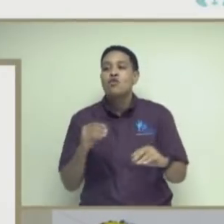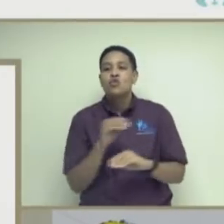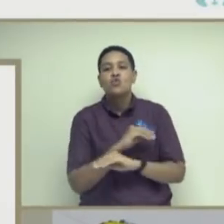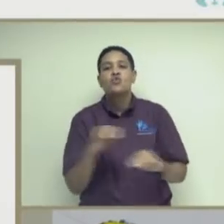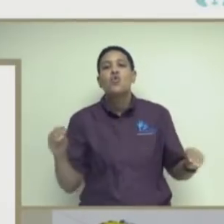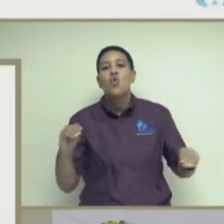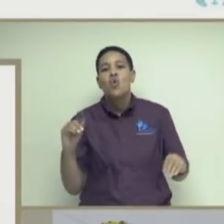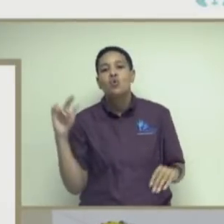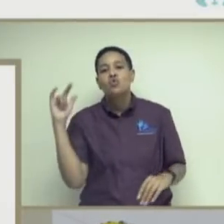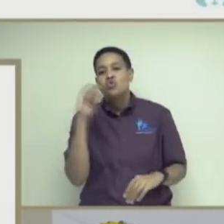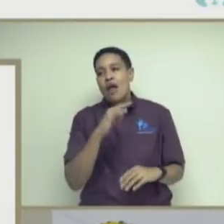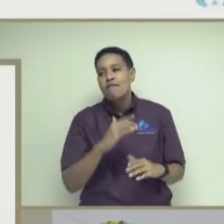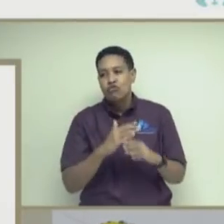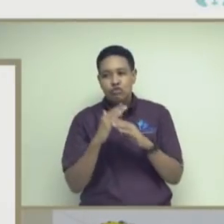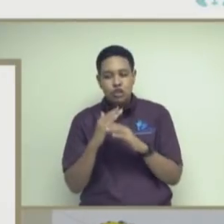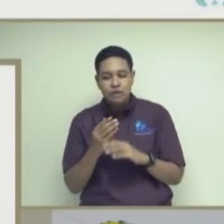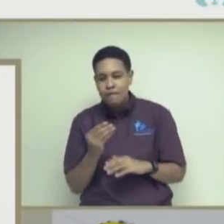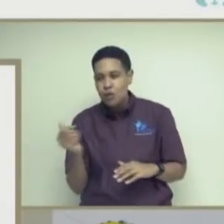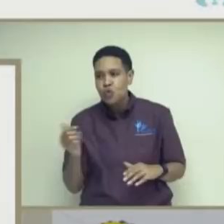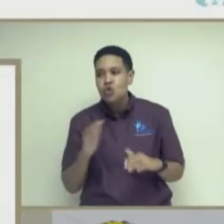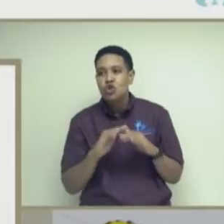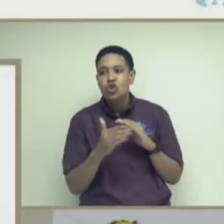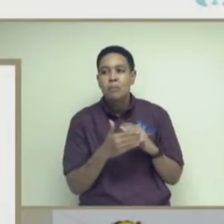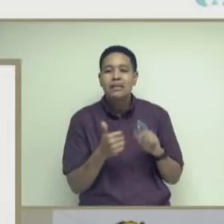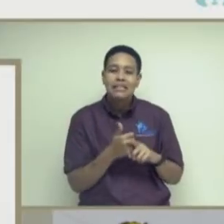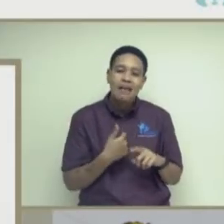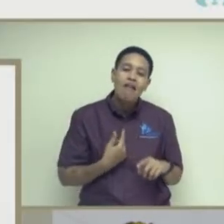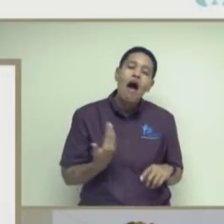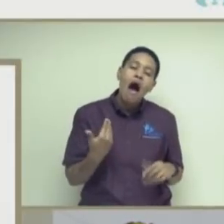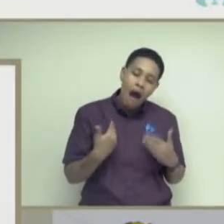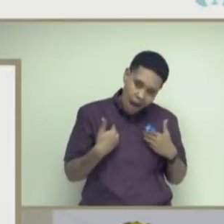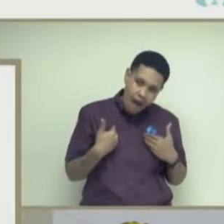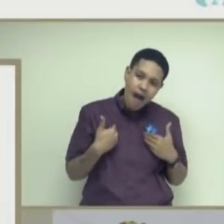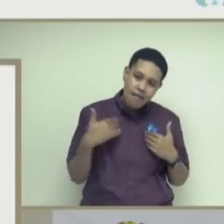travel restriction. So Jamaica is one with